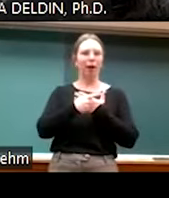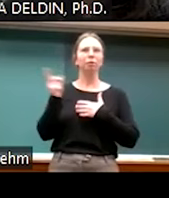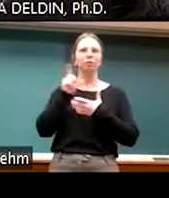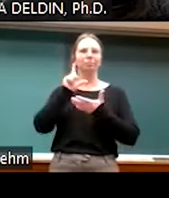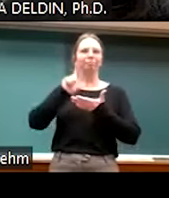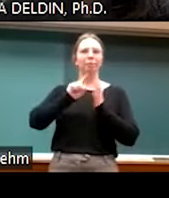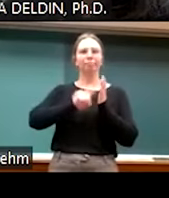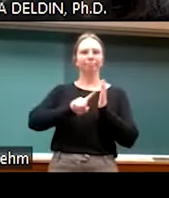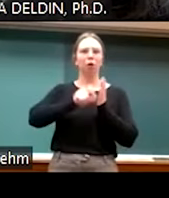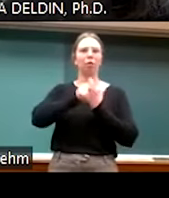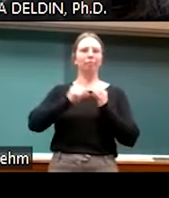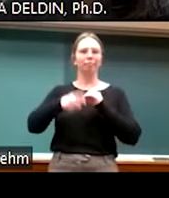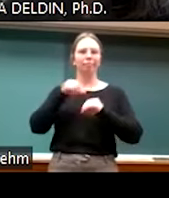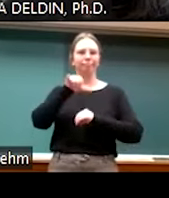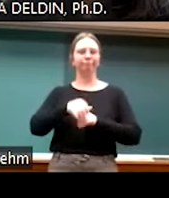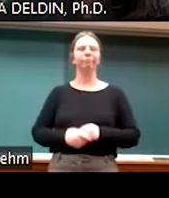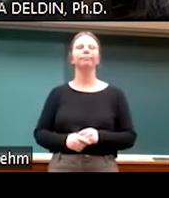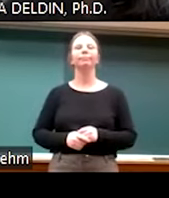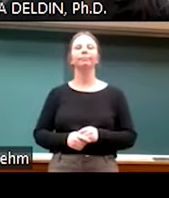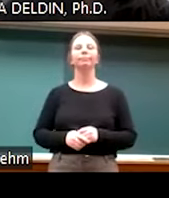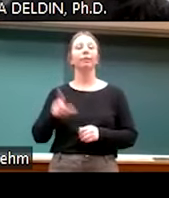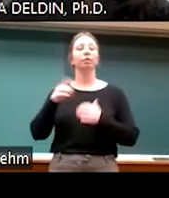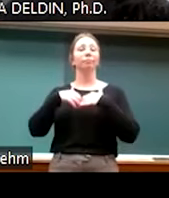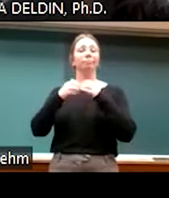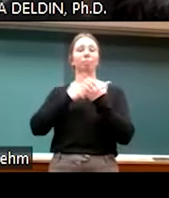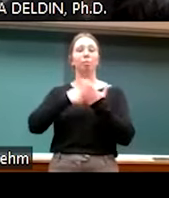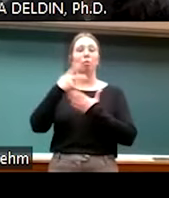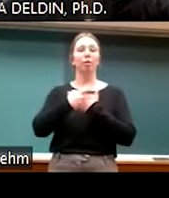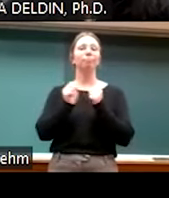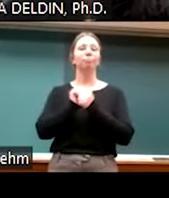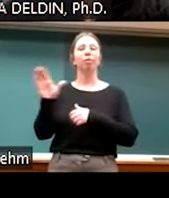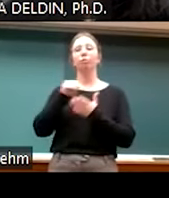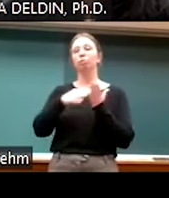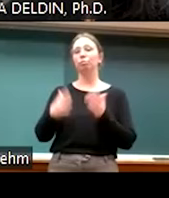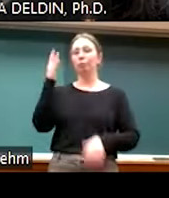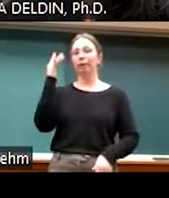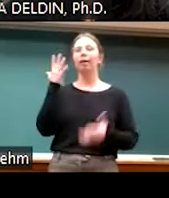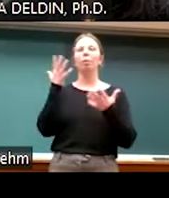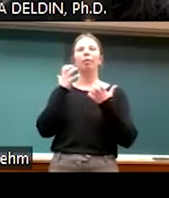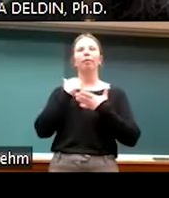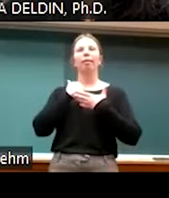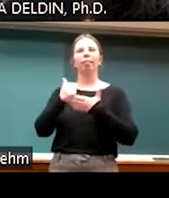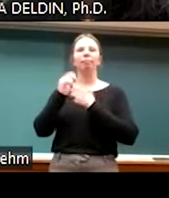this program with her students as a way to help people who cannot access traditional